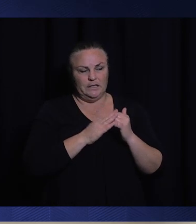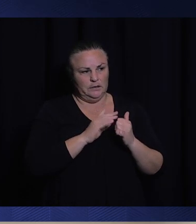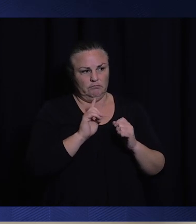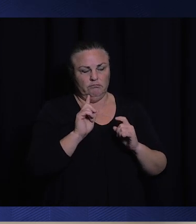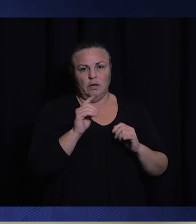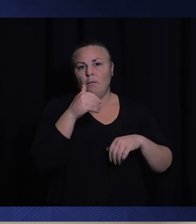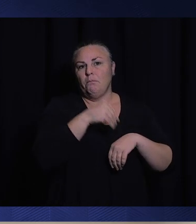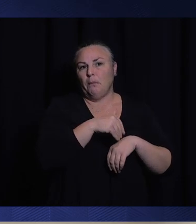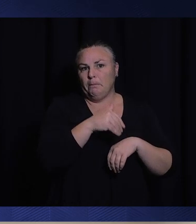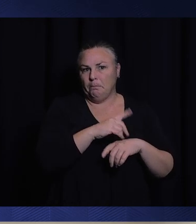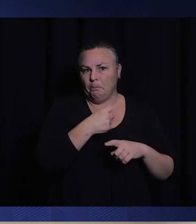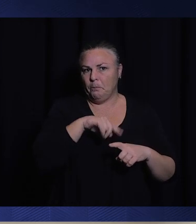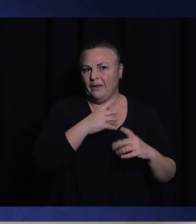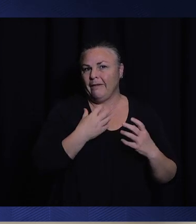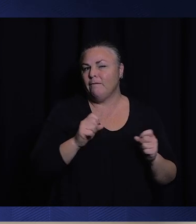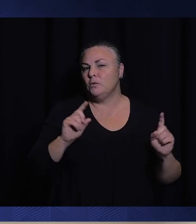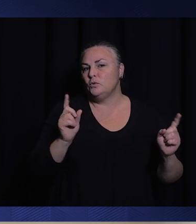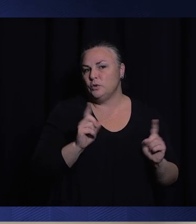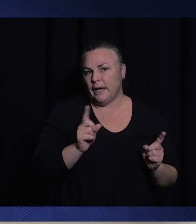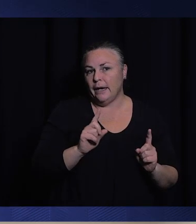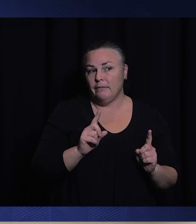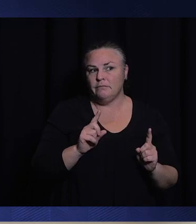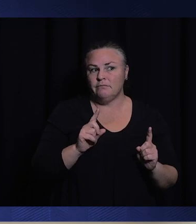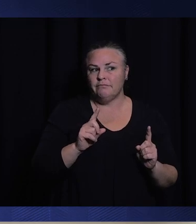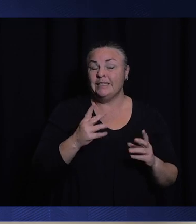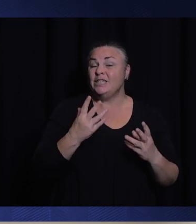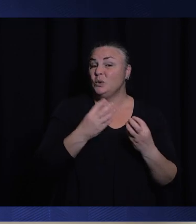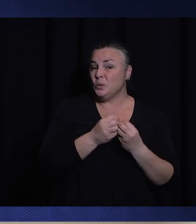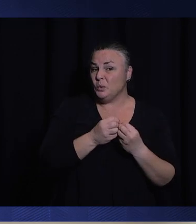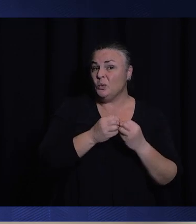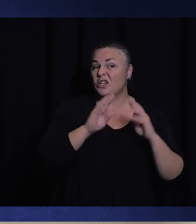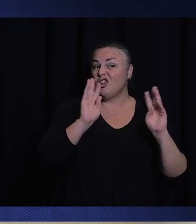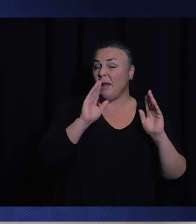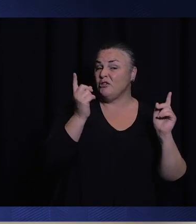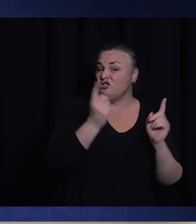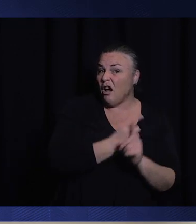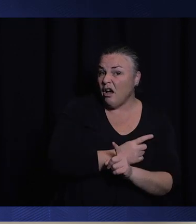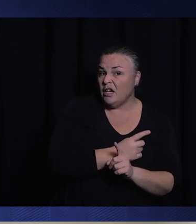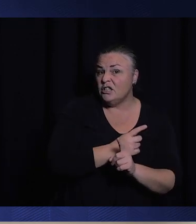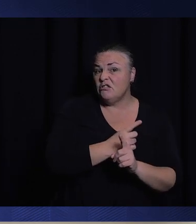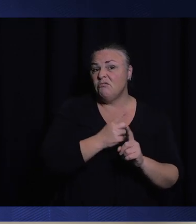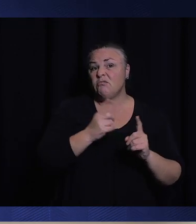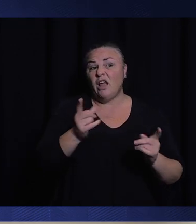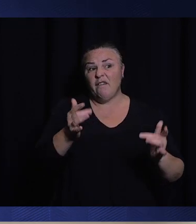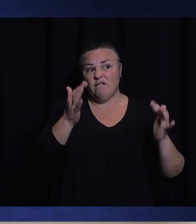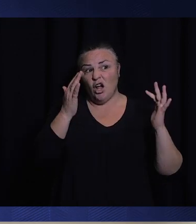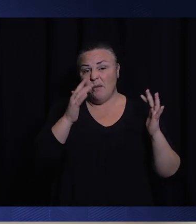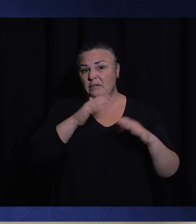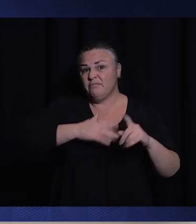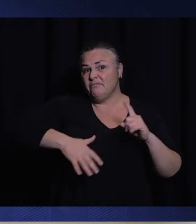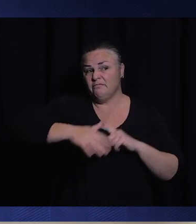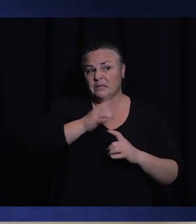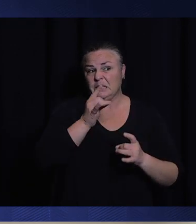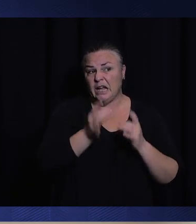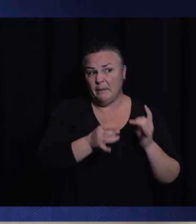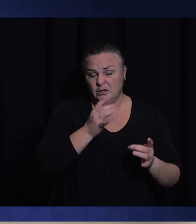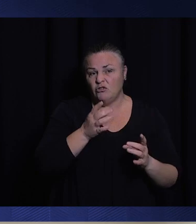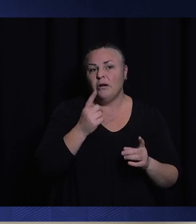reduce our disaster risk. In a peri-urban environment, I would like to talk about the role